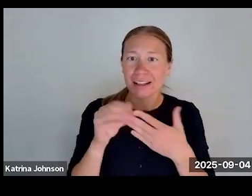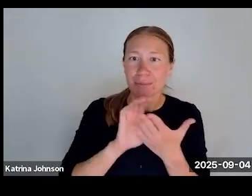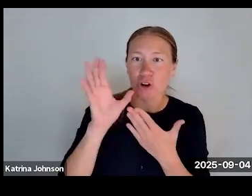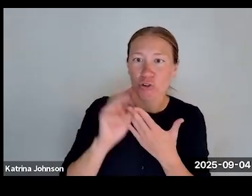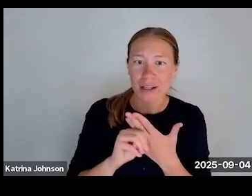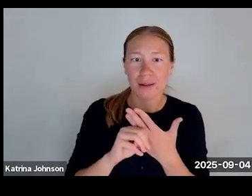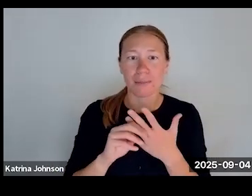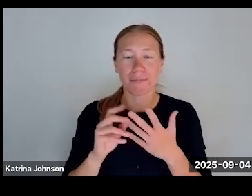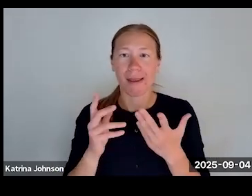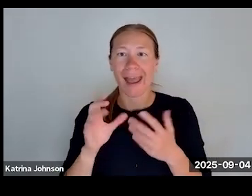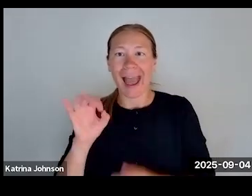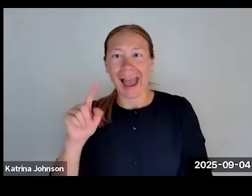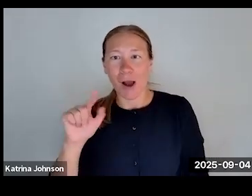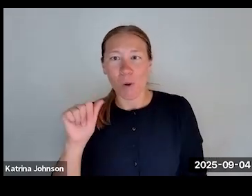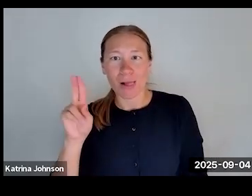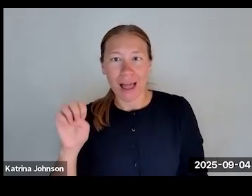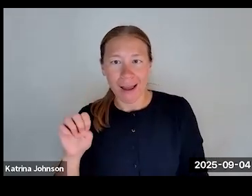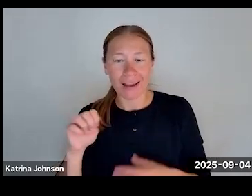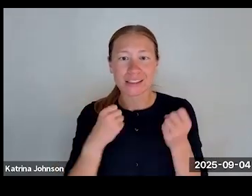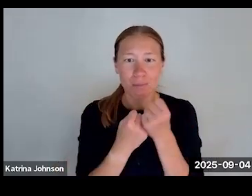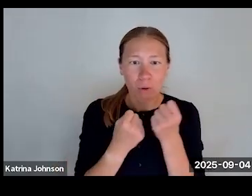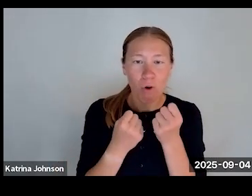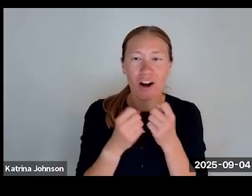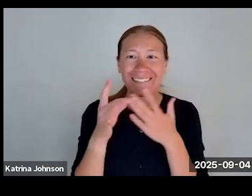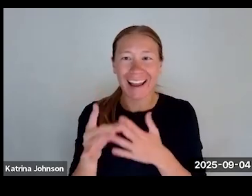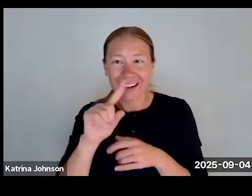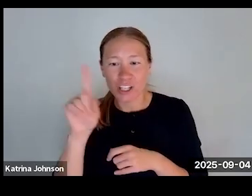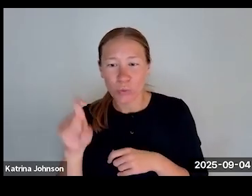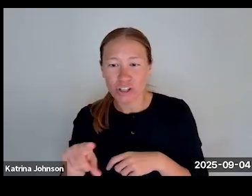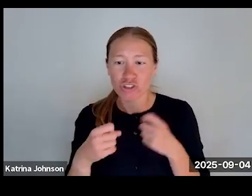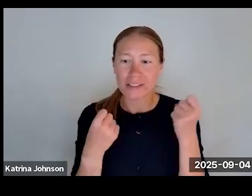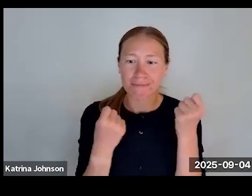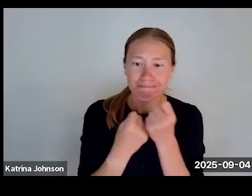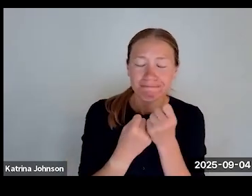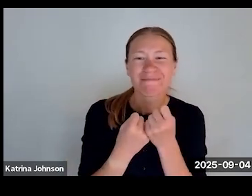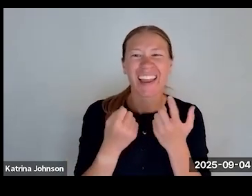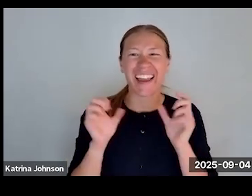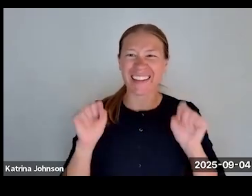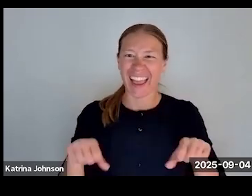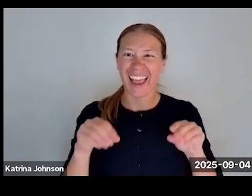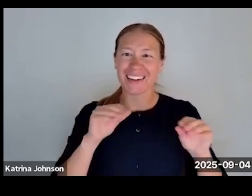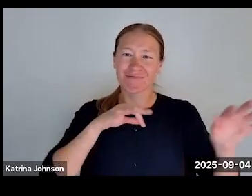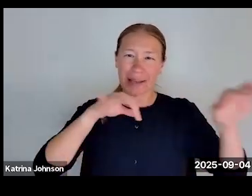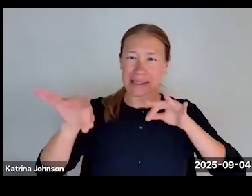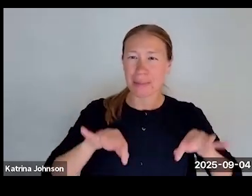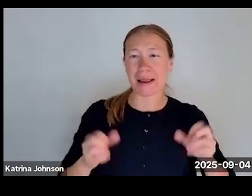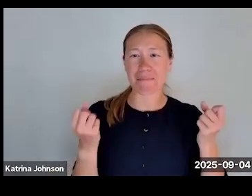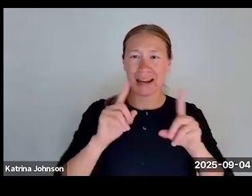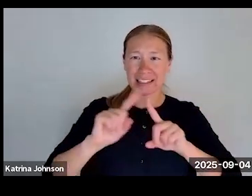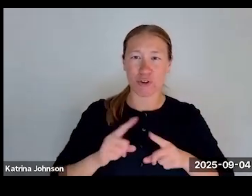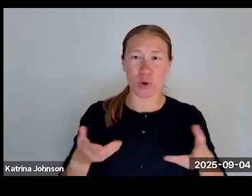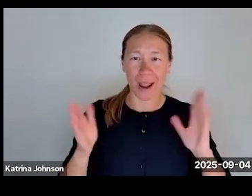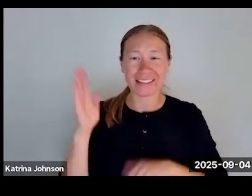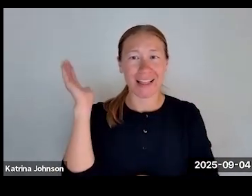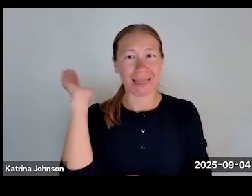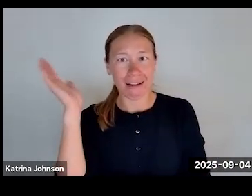outlines, summaries, and guiding questions. Deliver material in multiple ways: lectures,